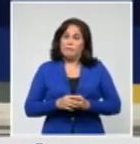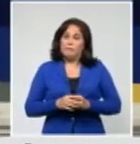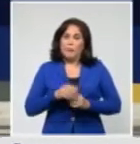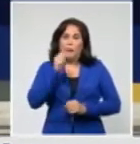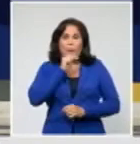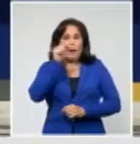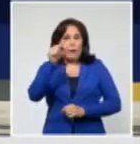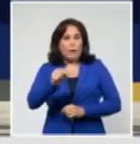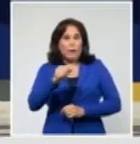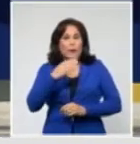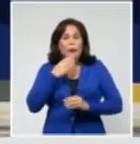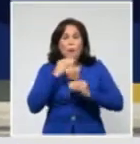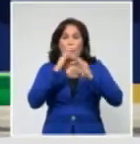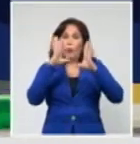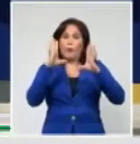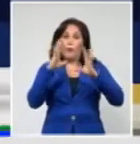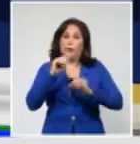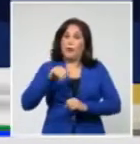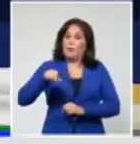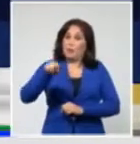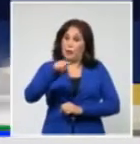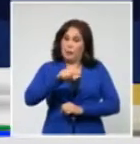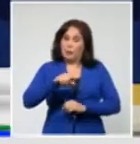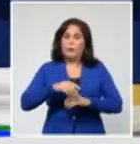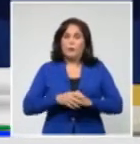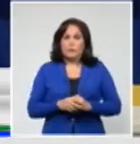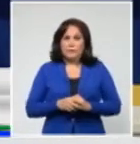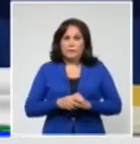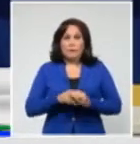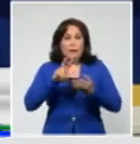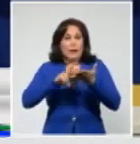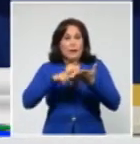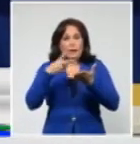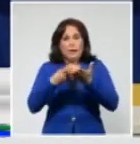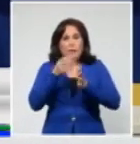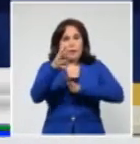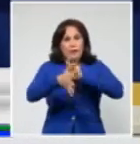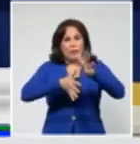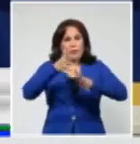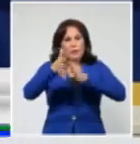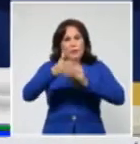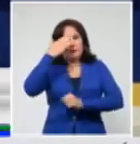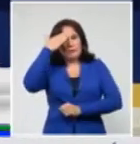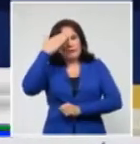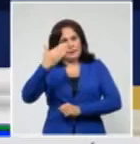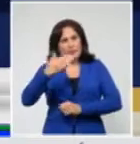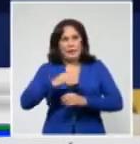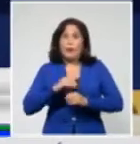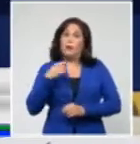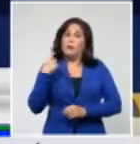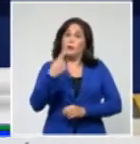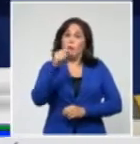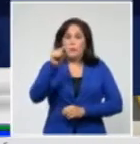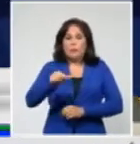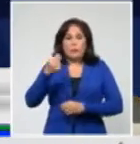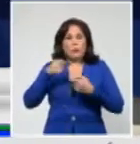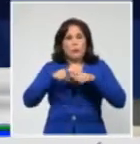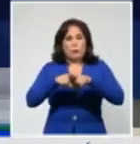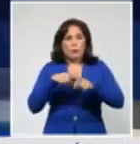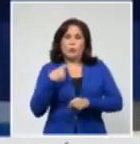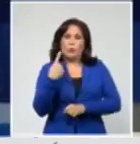Good morning to everyone, to Ariel who joins us today, to our sign language